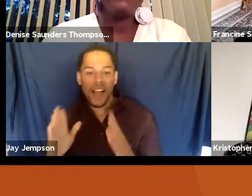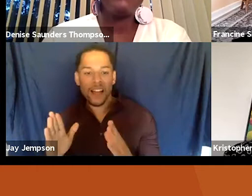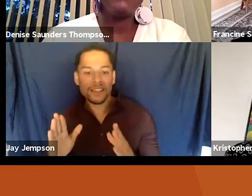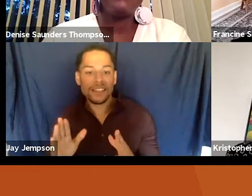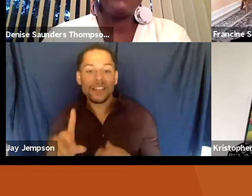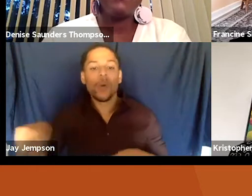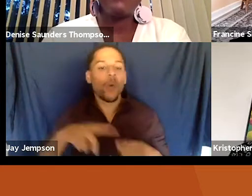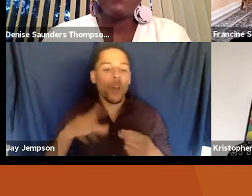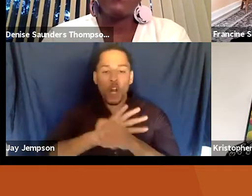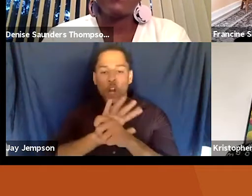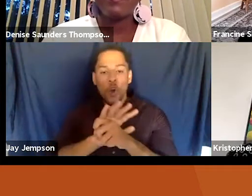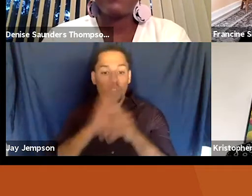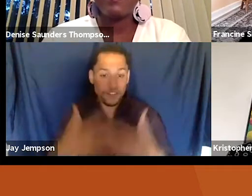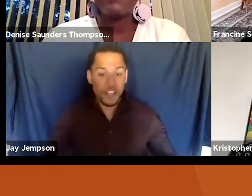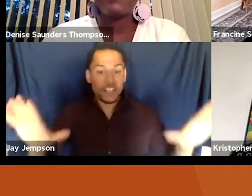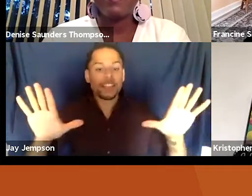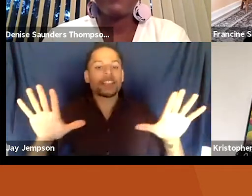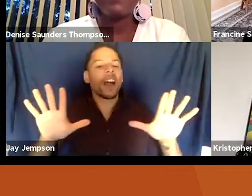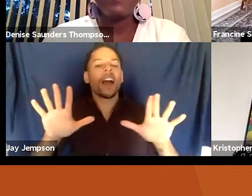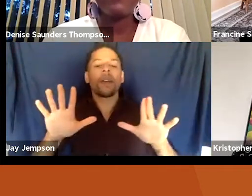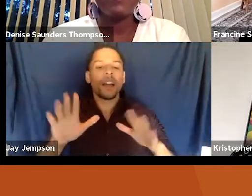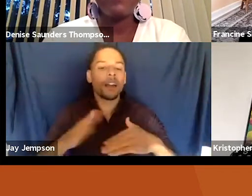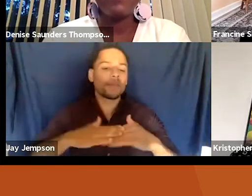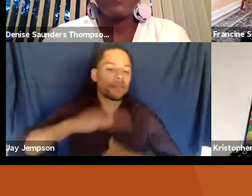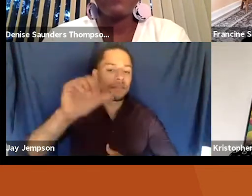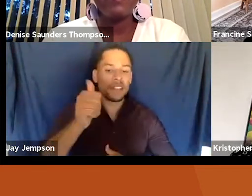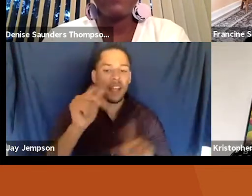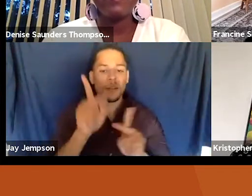15 folks in a space for the party, Francine's house.